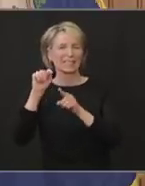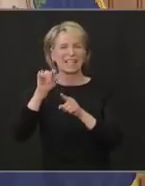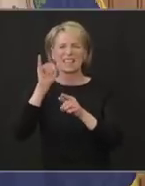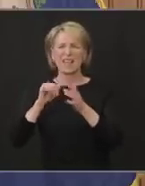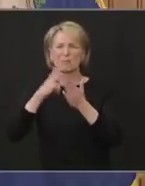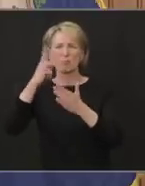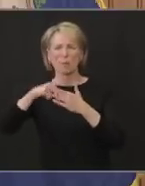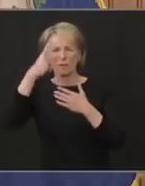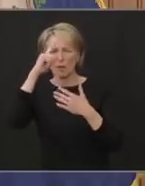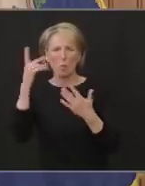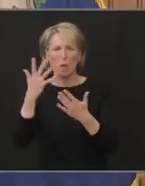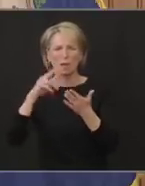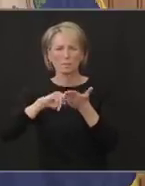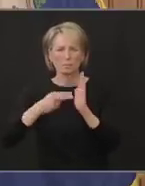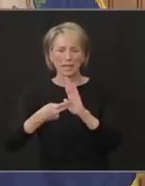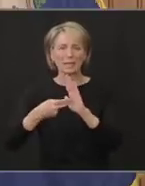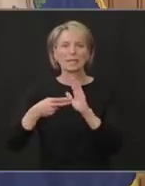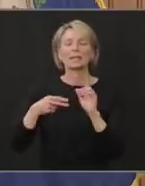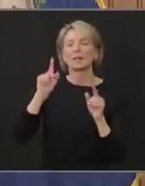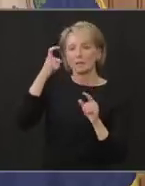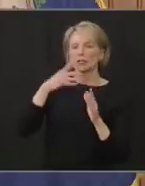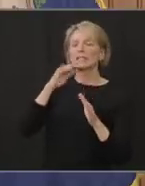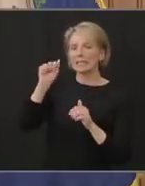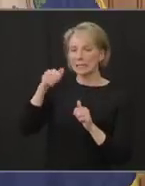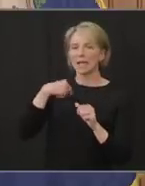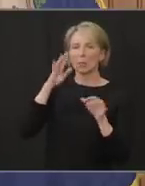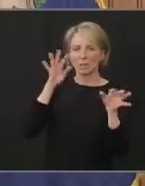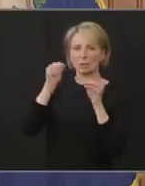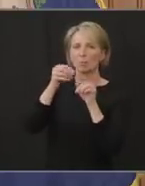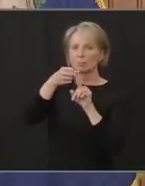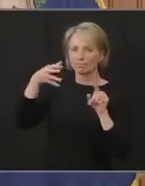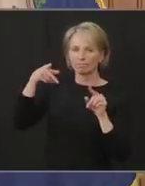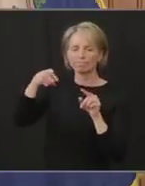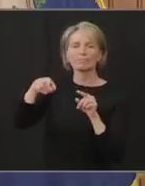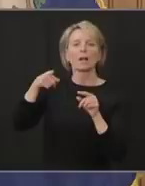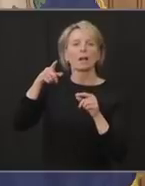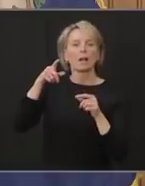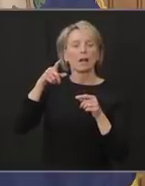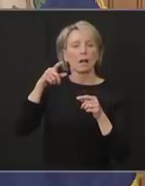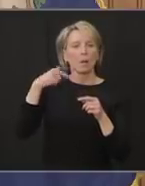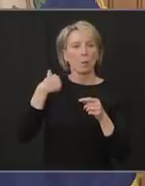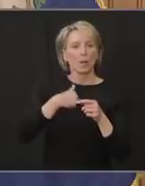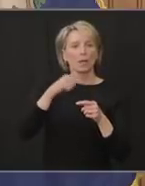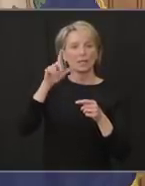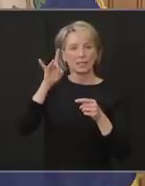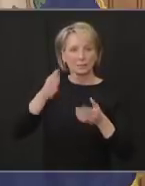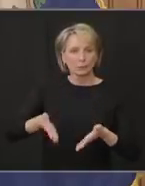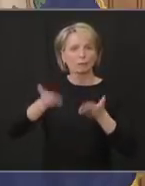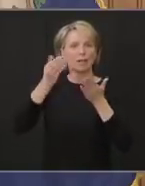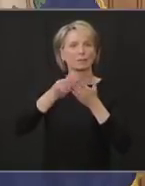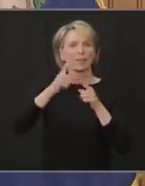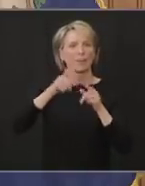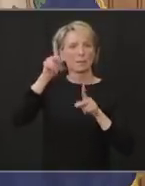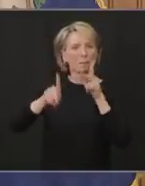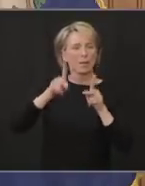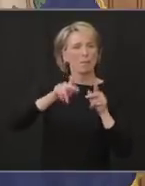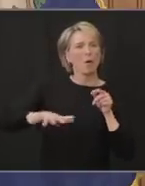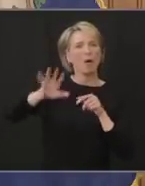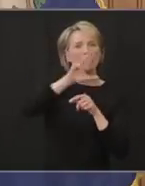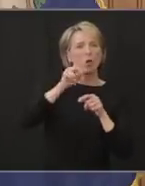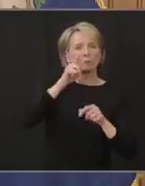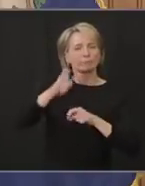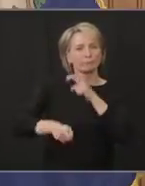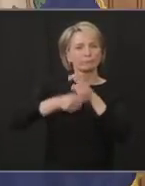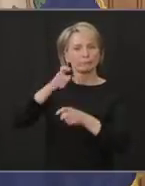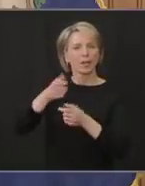Yeah, state? sort of events got in the way. I'm going to roll that out formally. We are raising money from incredibly generous individuals across the state,